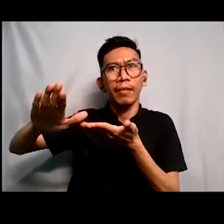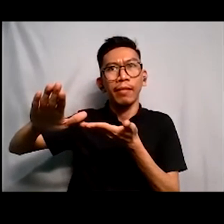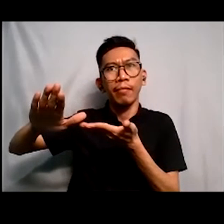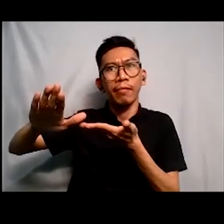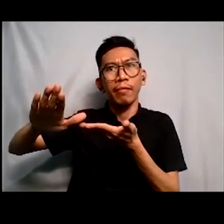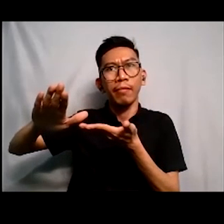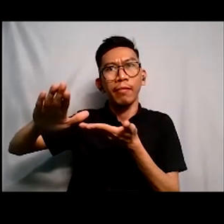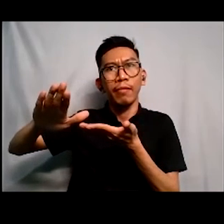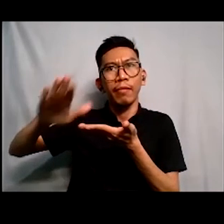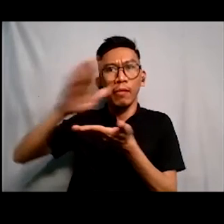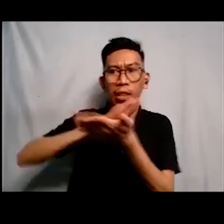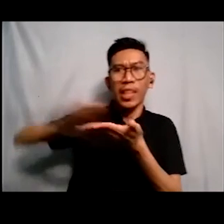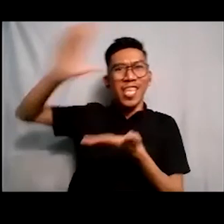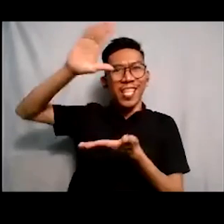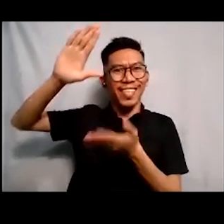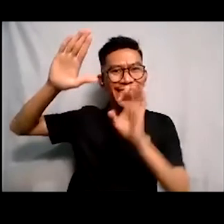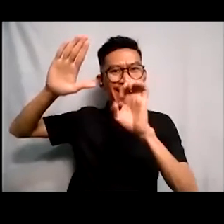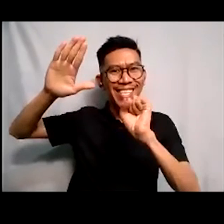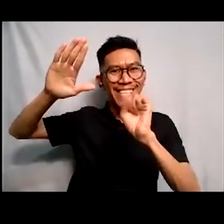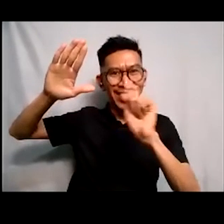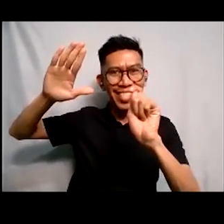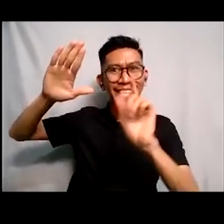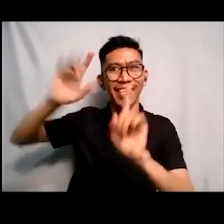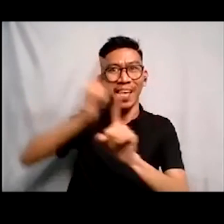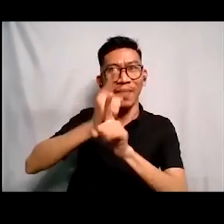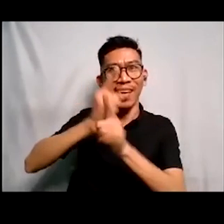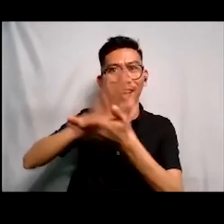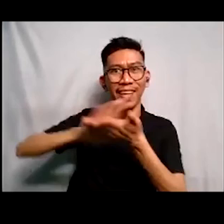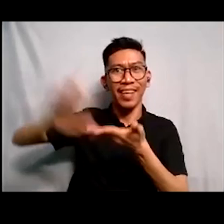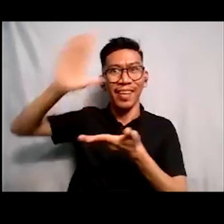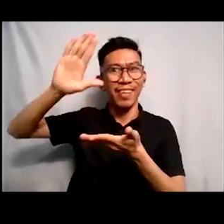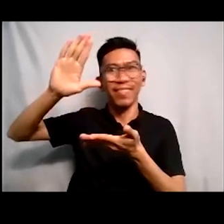and this is like neatest, right? The most.